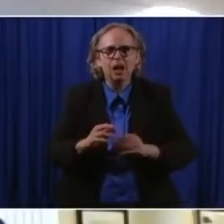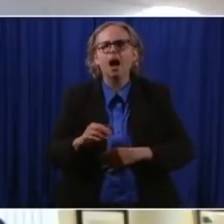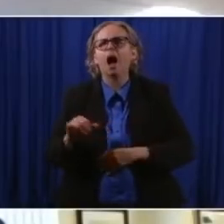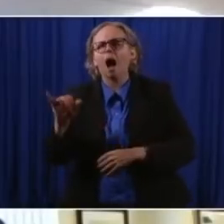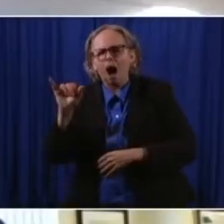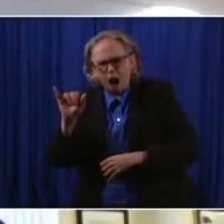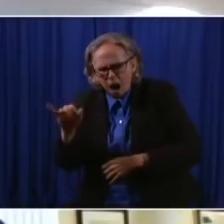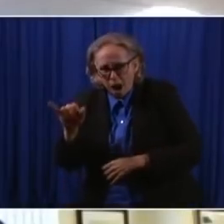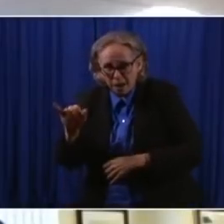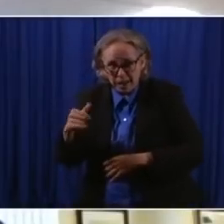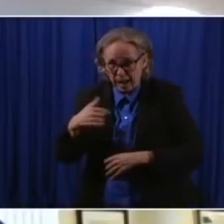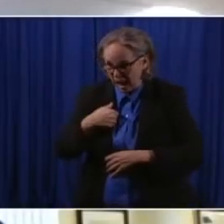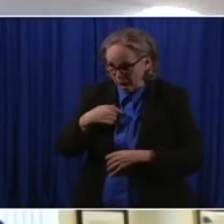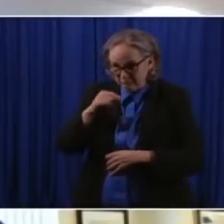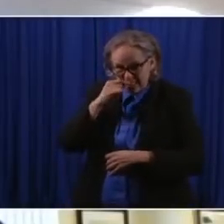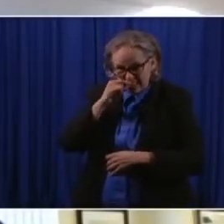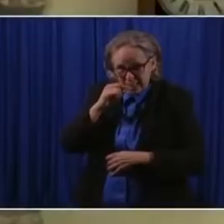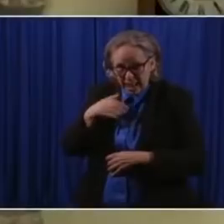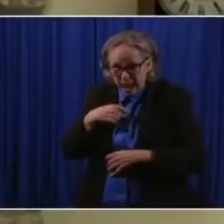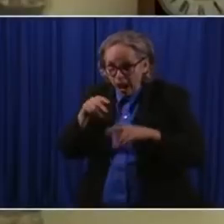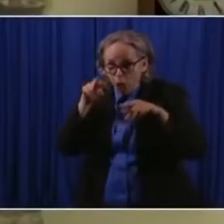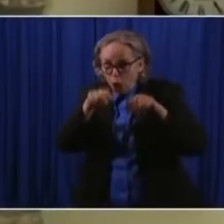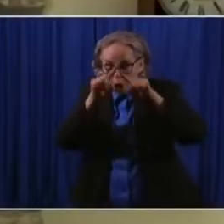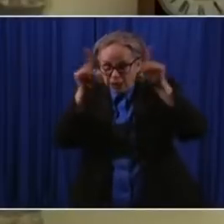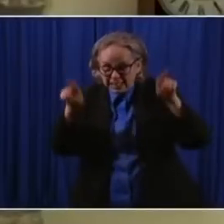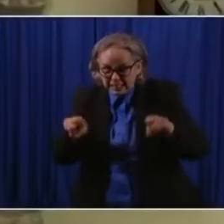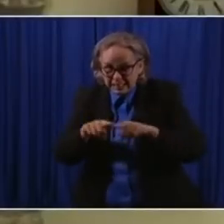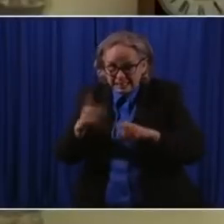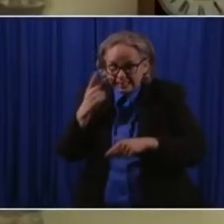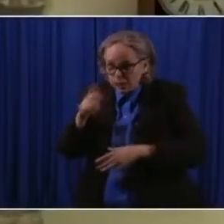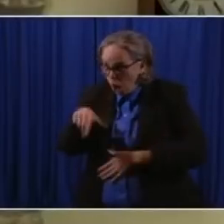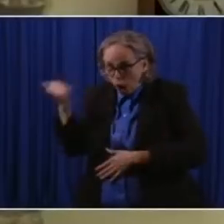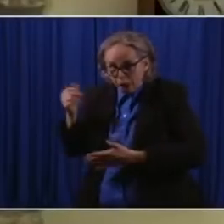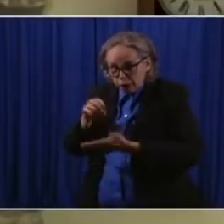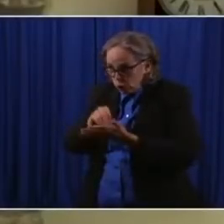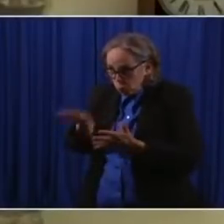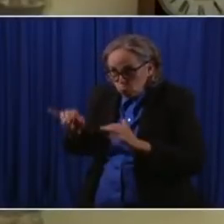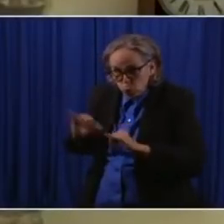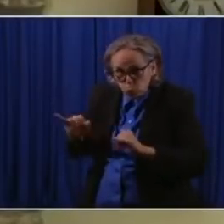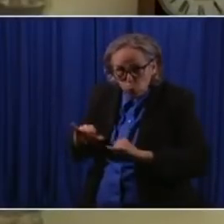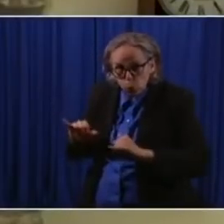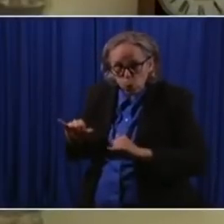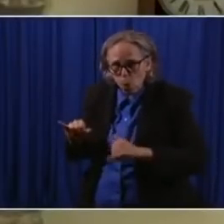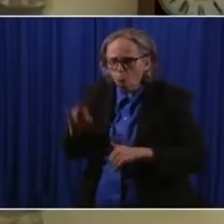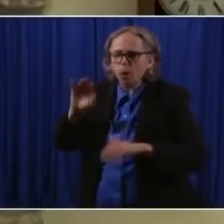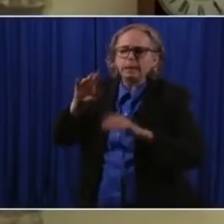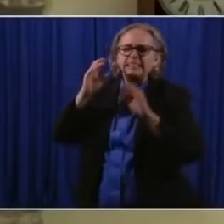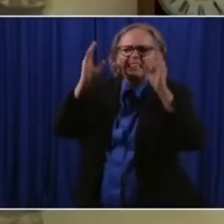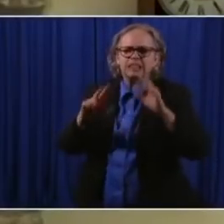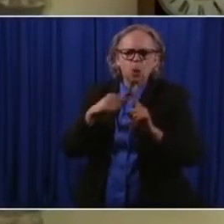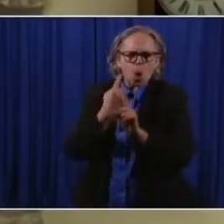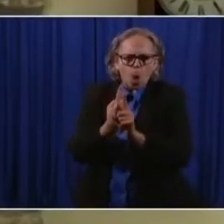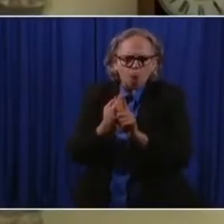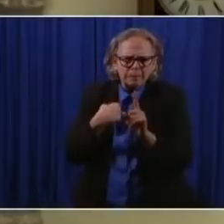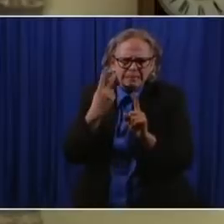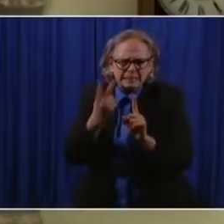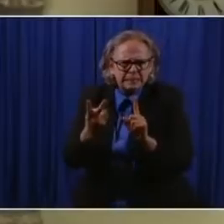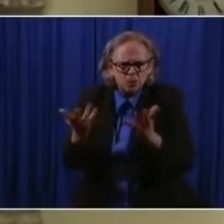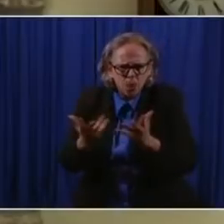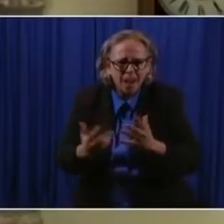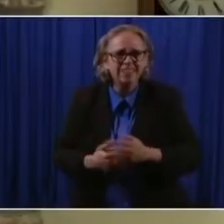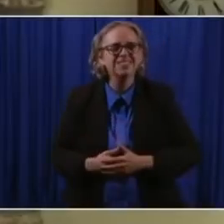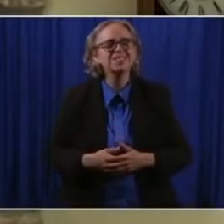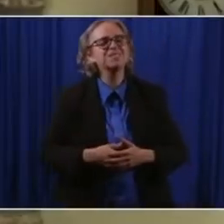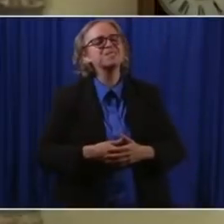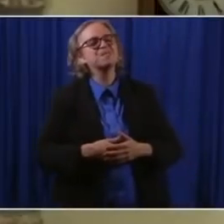looking at that screen, will I see the other students there as well, or I just see the teacher, or how does that work? Yeah, with our